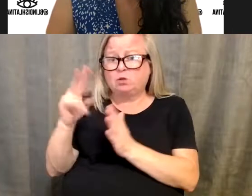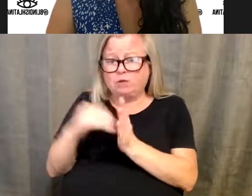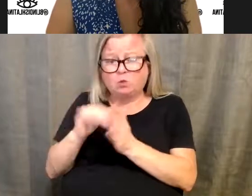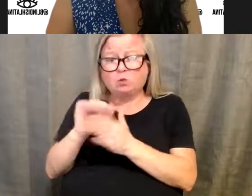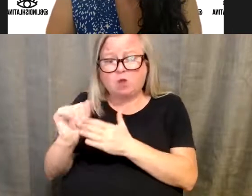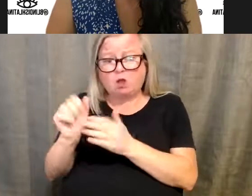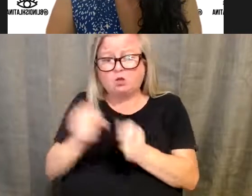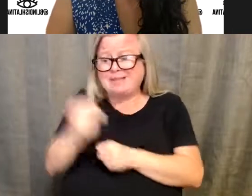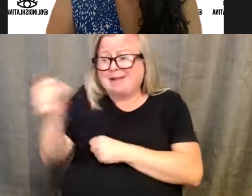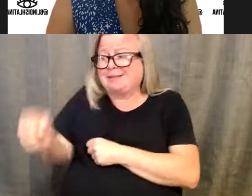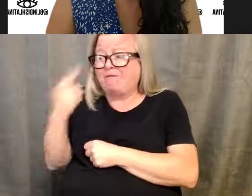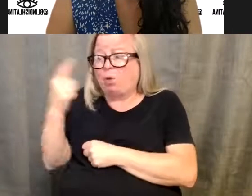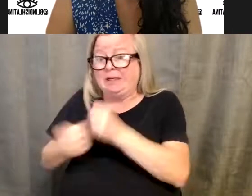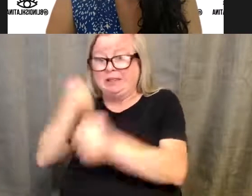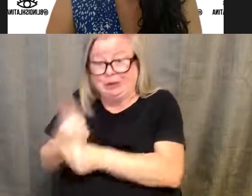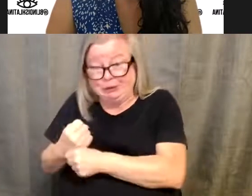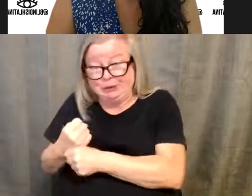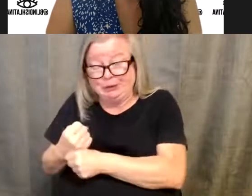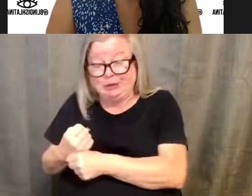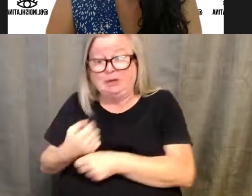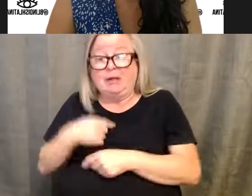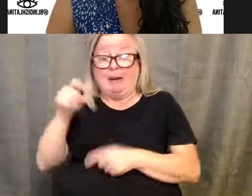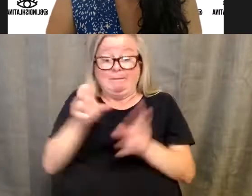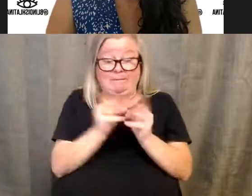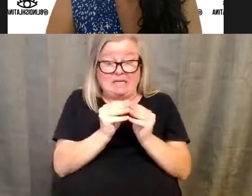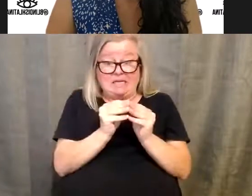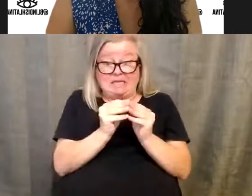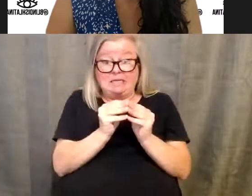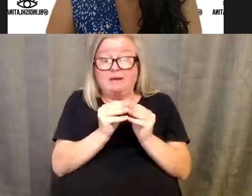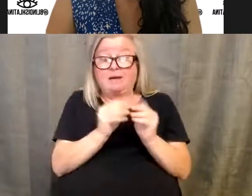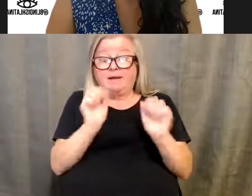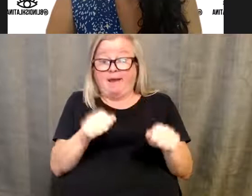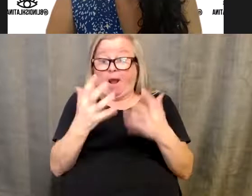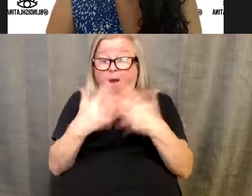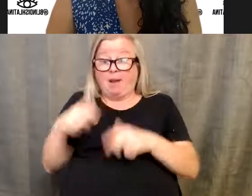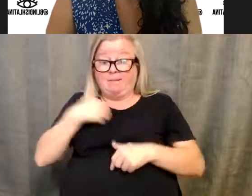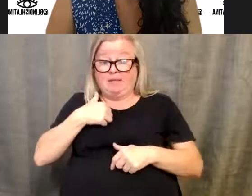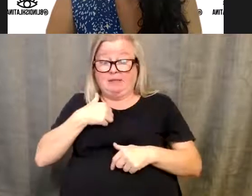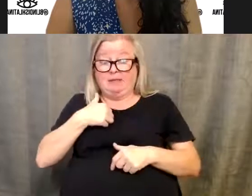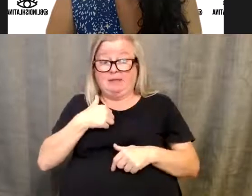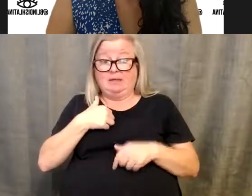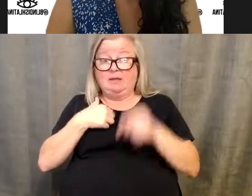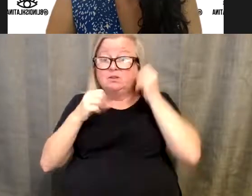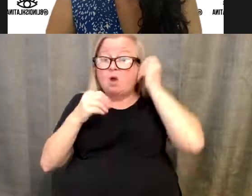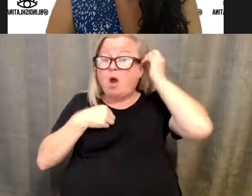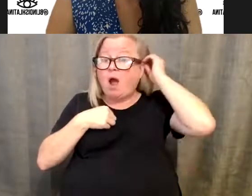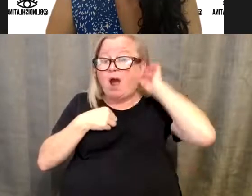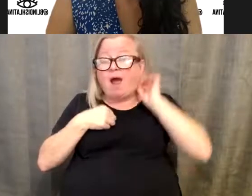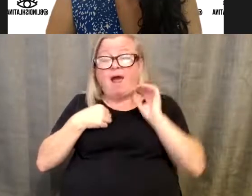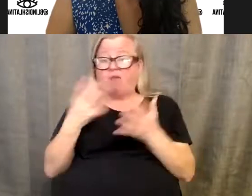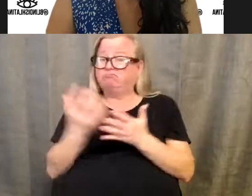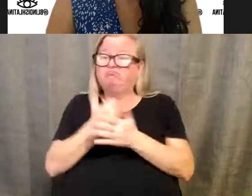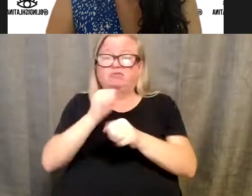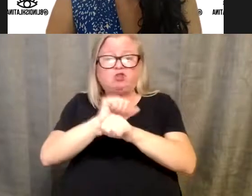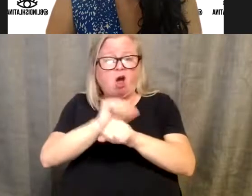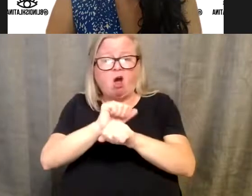the year so that when we had meetings and events, I could be accommodated. So I got this job and I was told